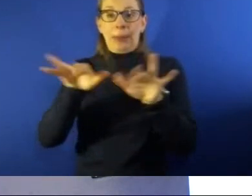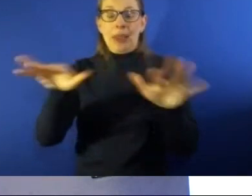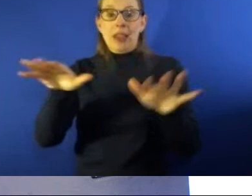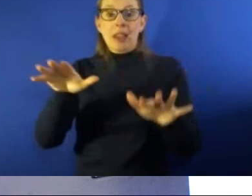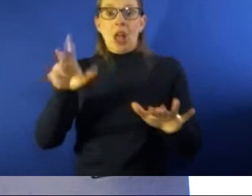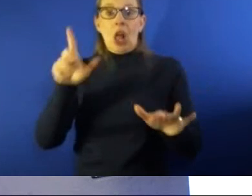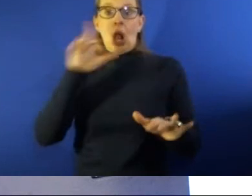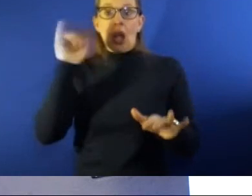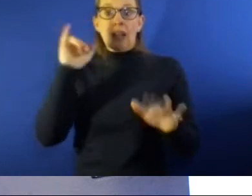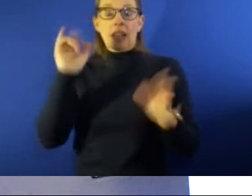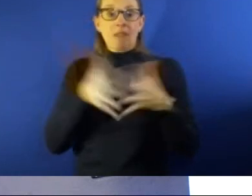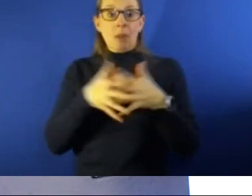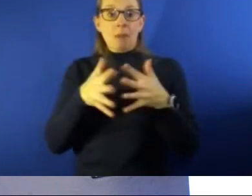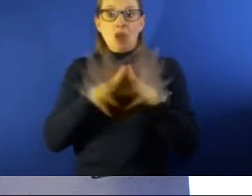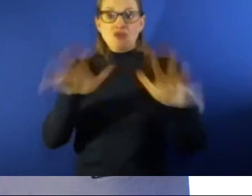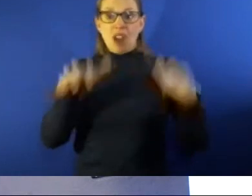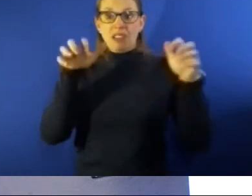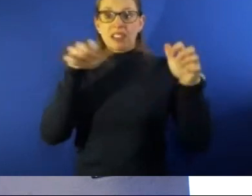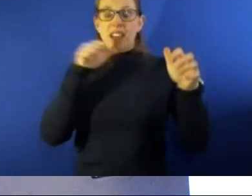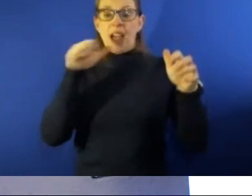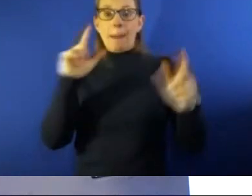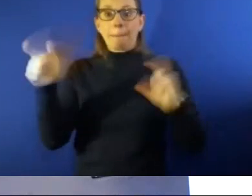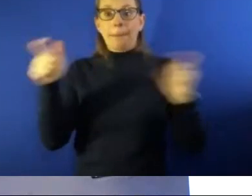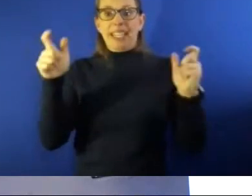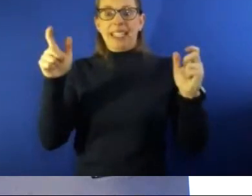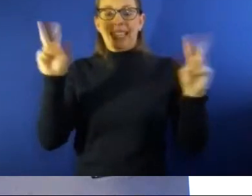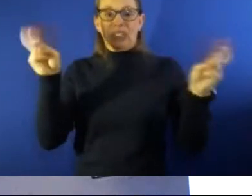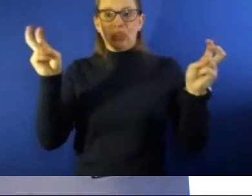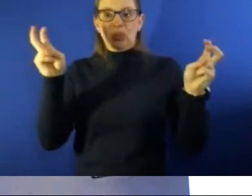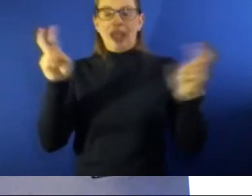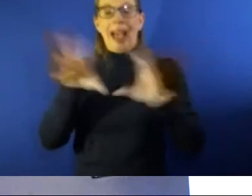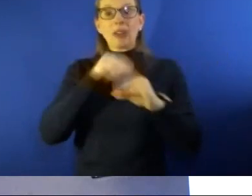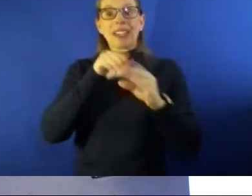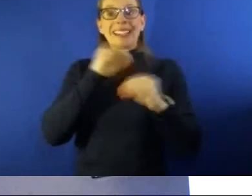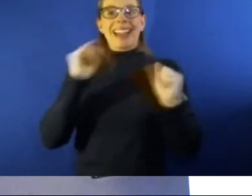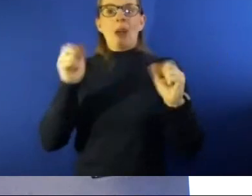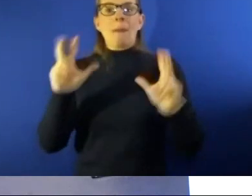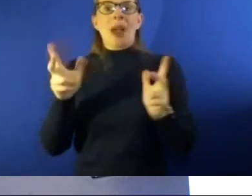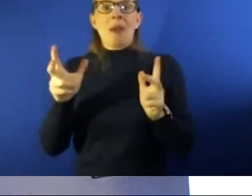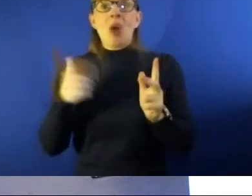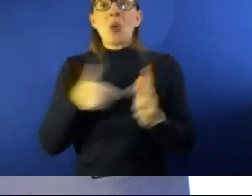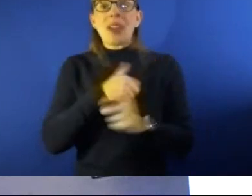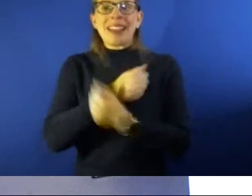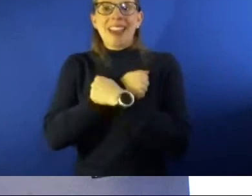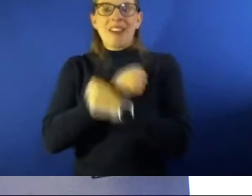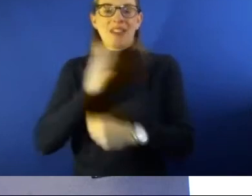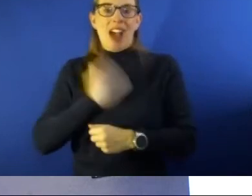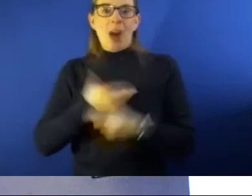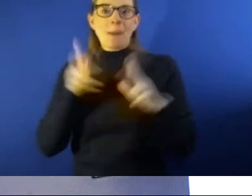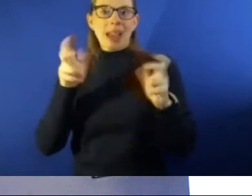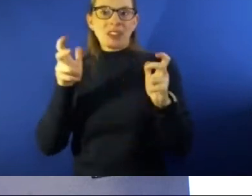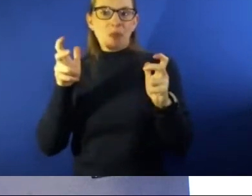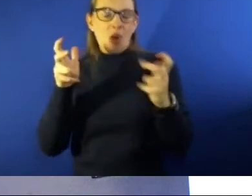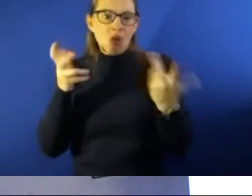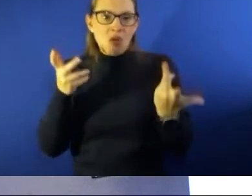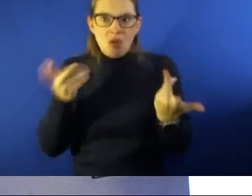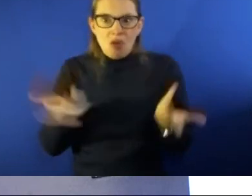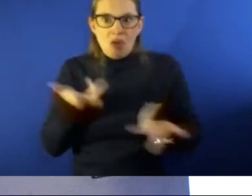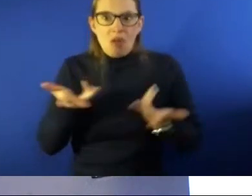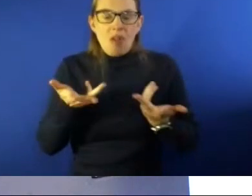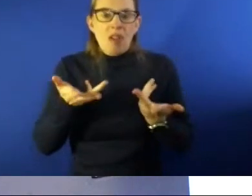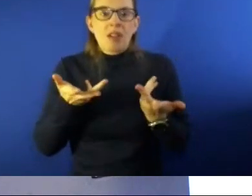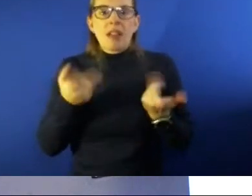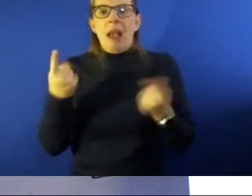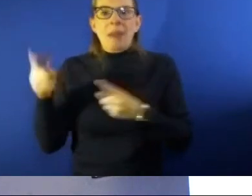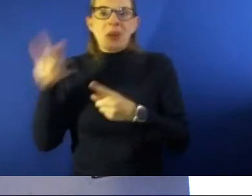haven't been a big issue. Of course, that's outside. Now we talk about basketball. We love our basketball. What do you think that's going to produce as far as